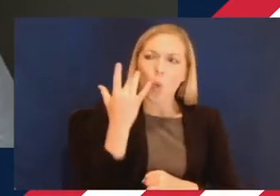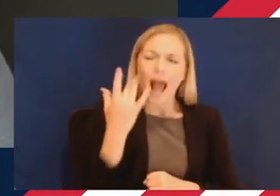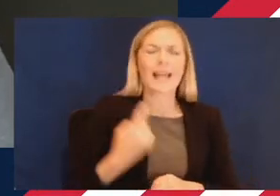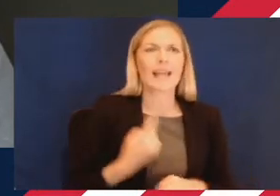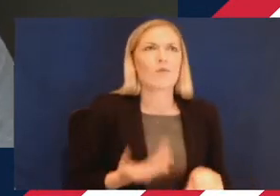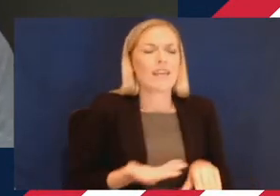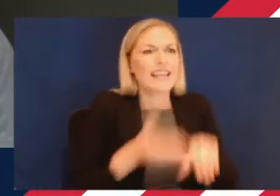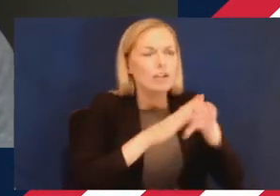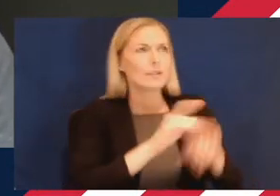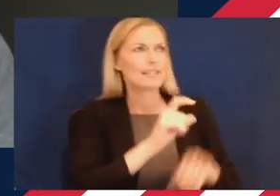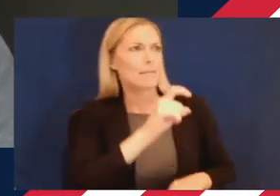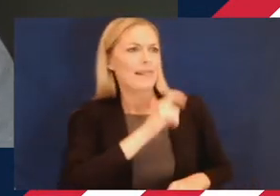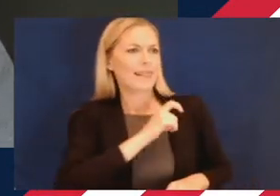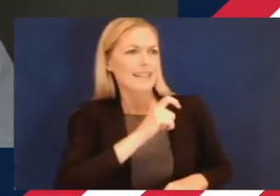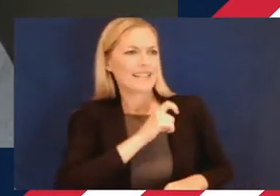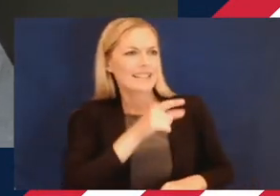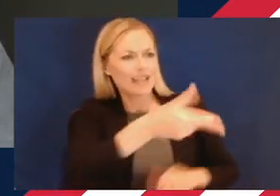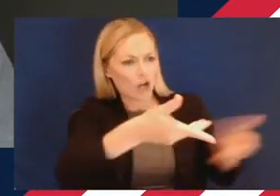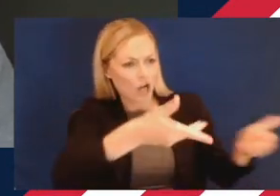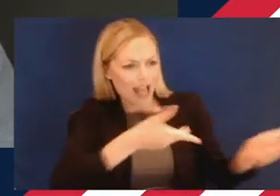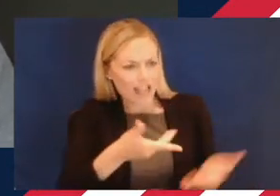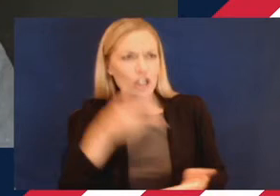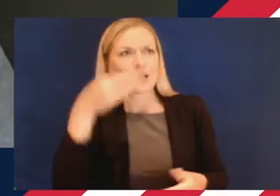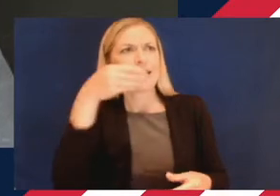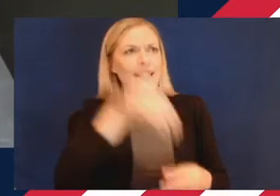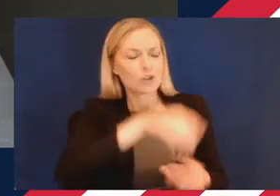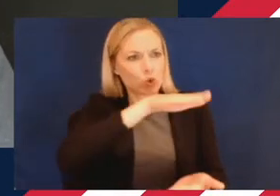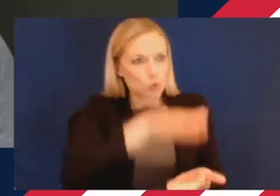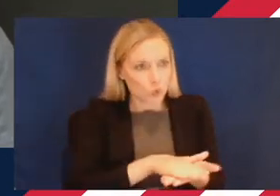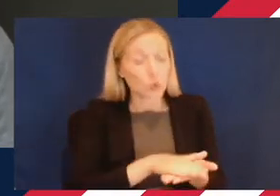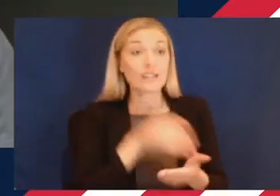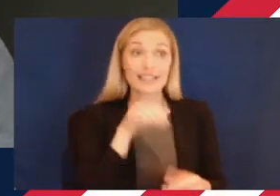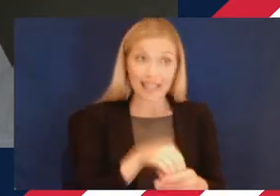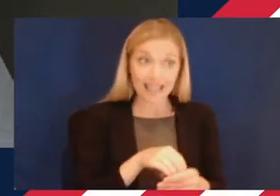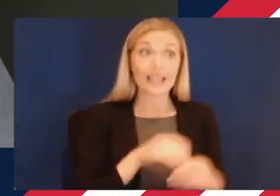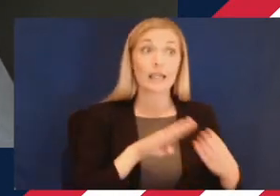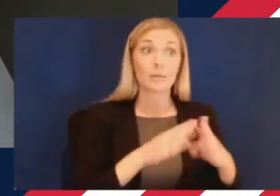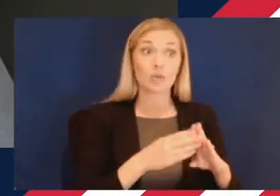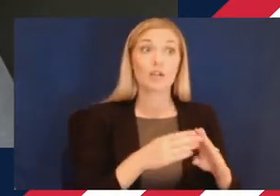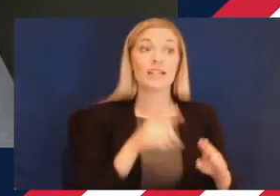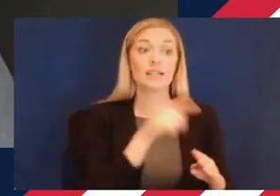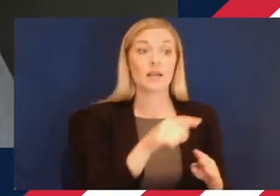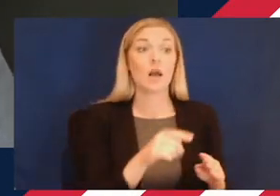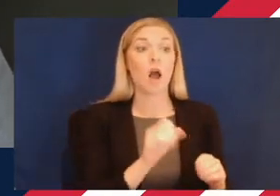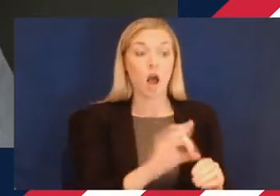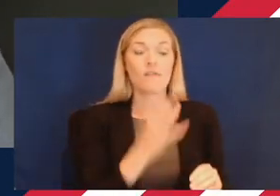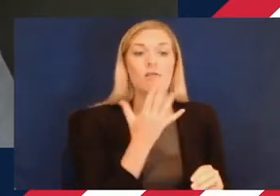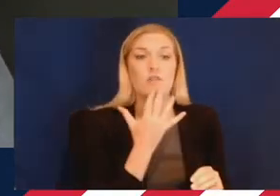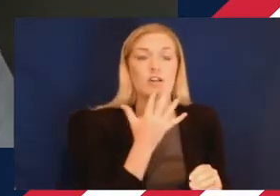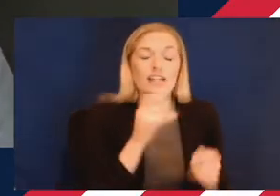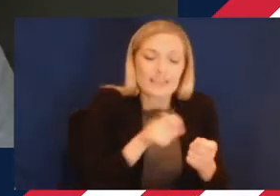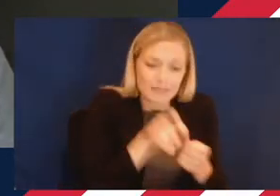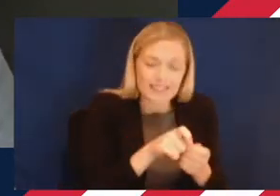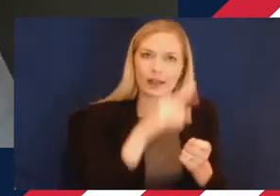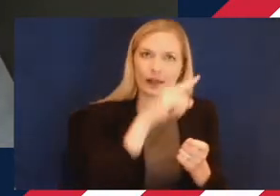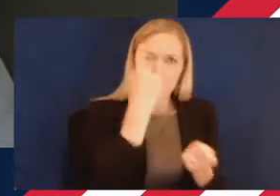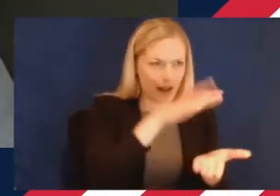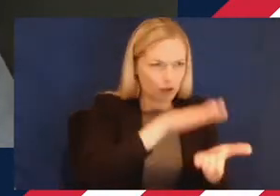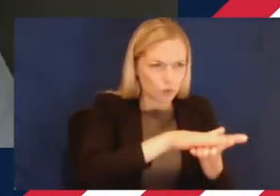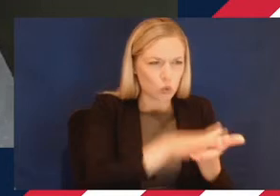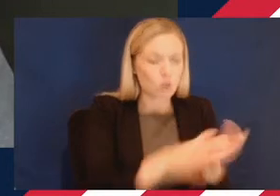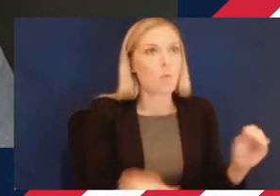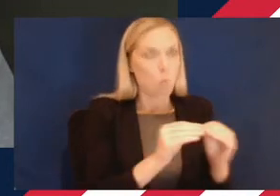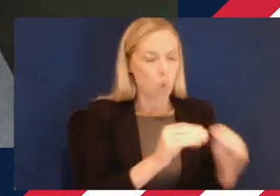in schools in communities of color, especially significantly Black schools, while we have allowed the academic and social